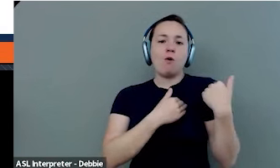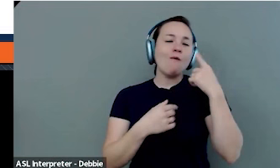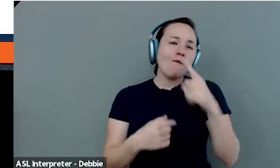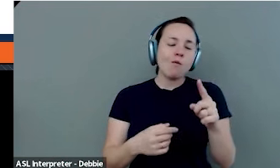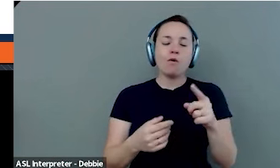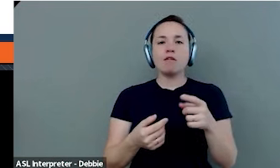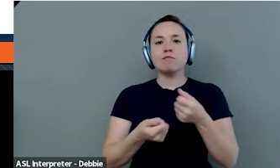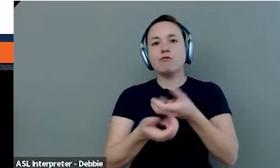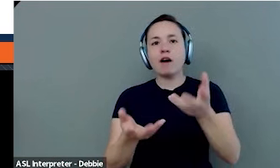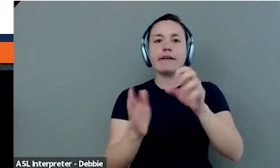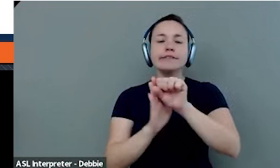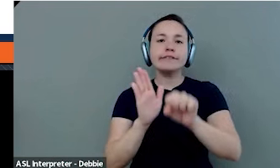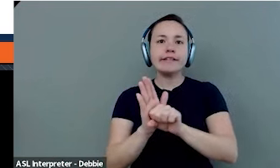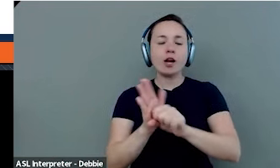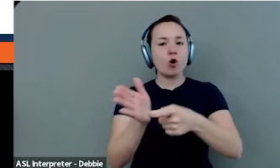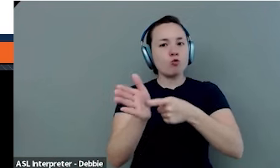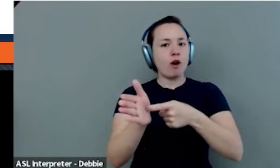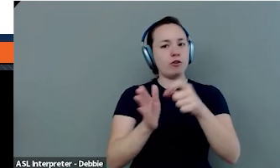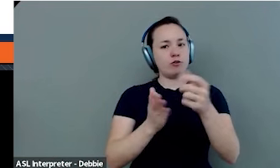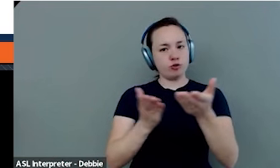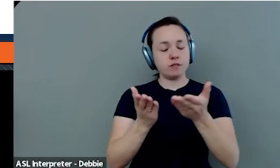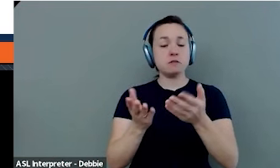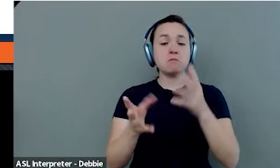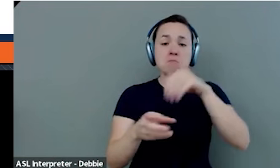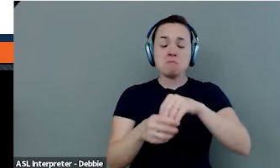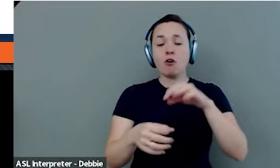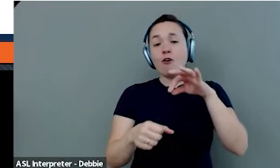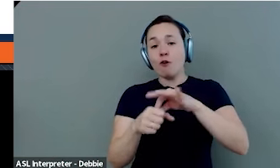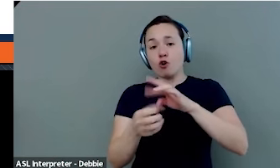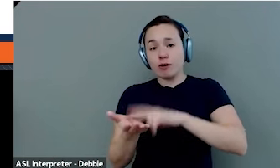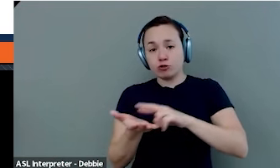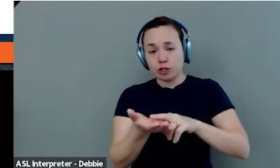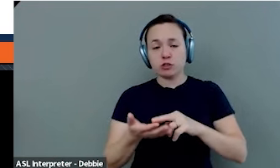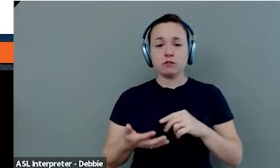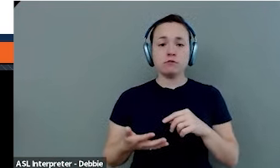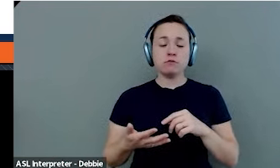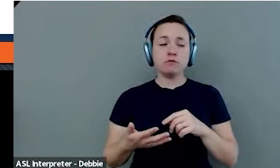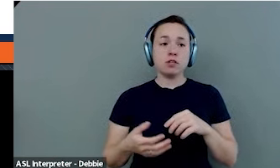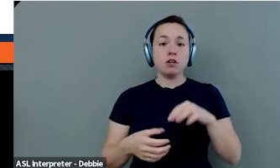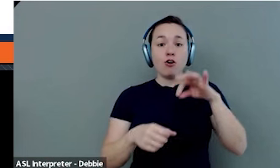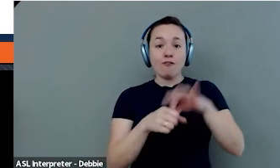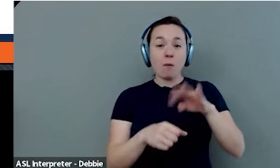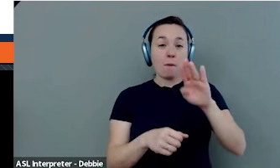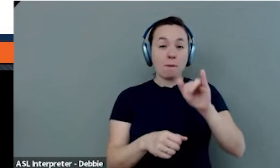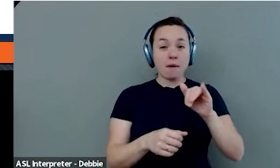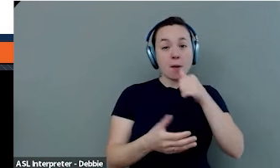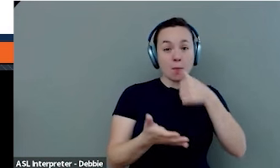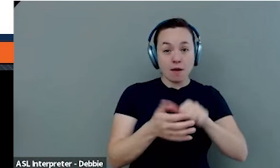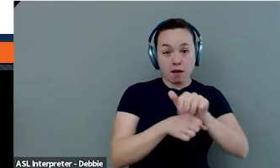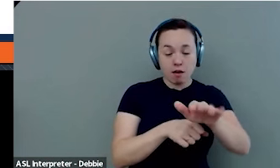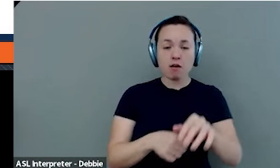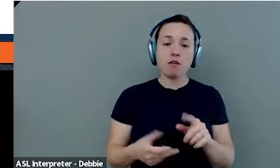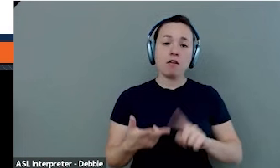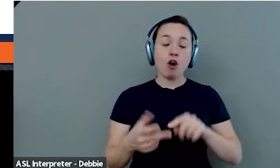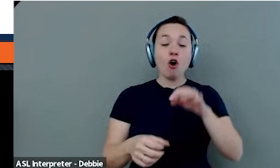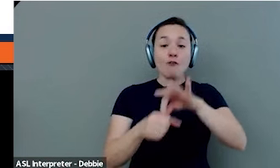state mandated services that include voter registration, vote by mail, voter outreach